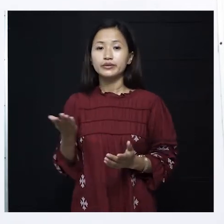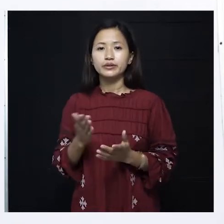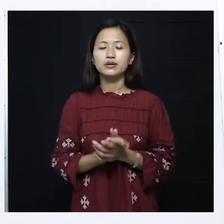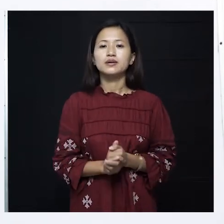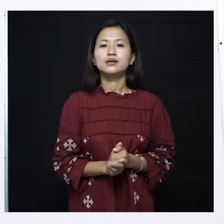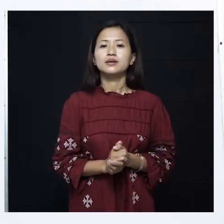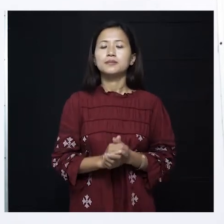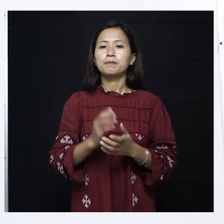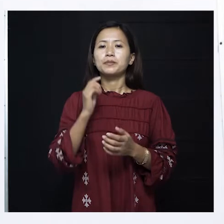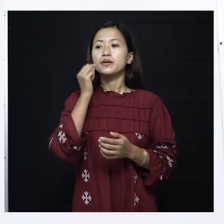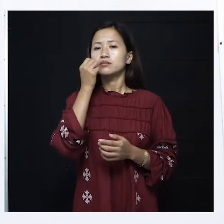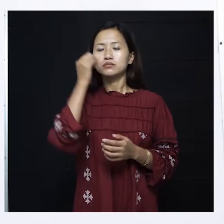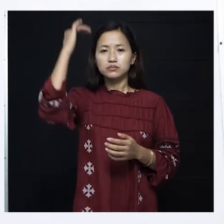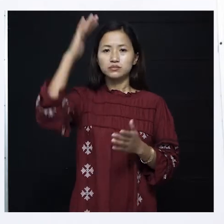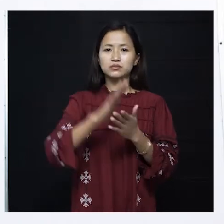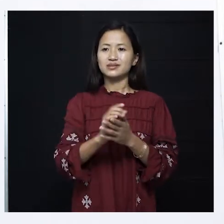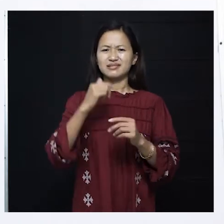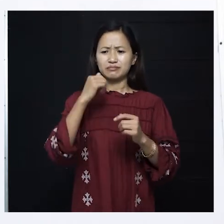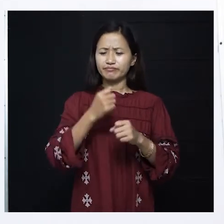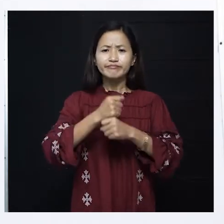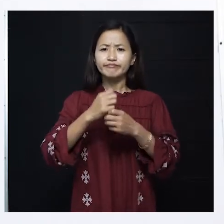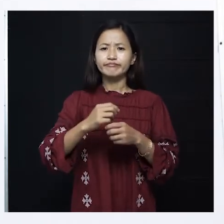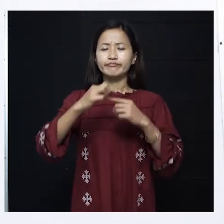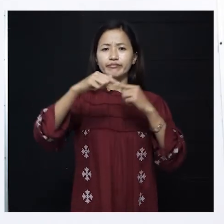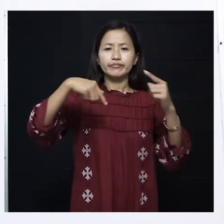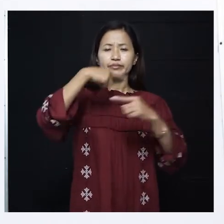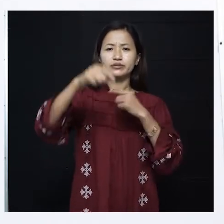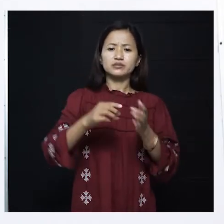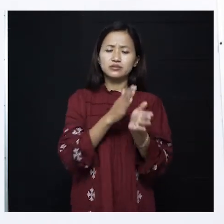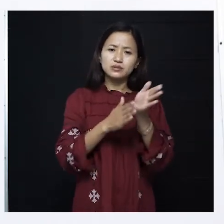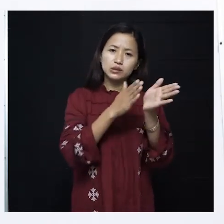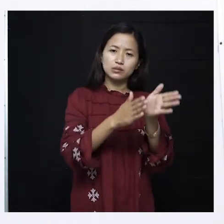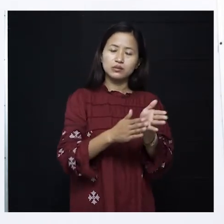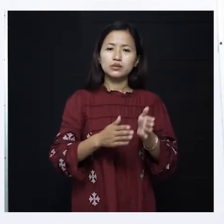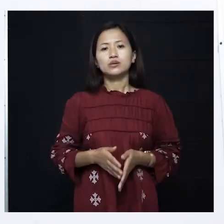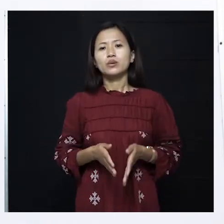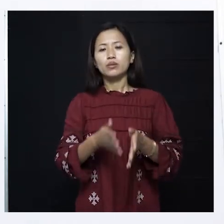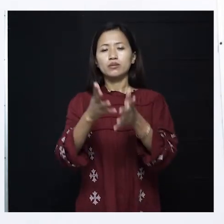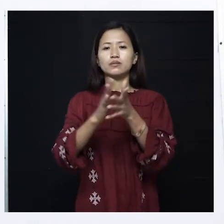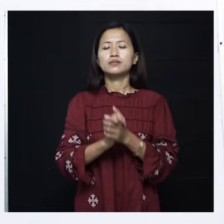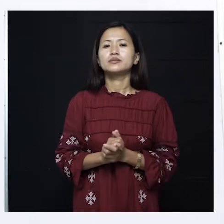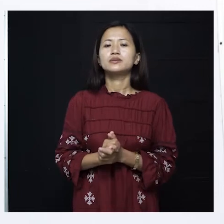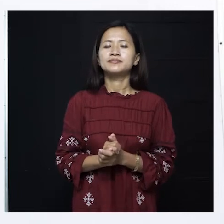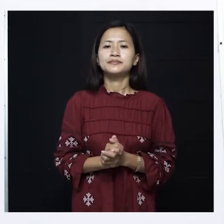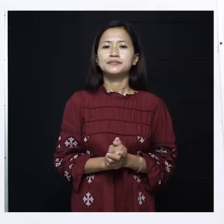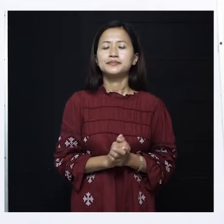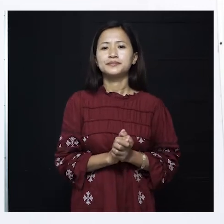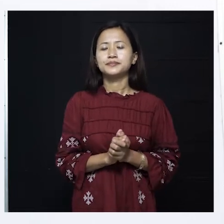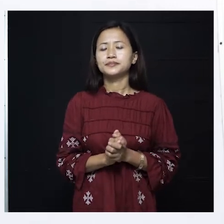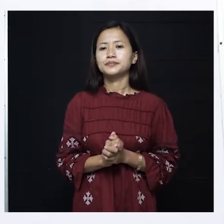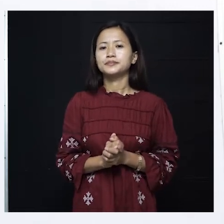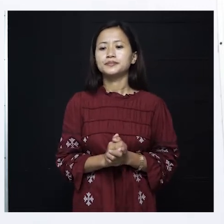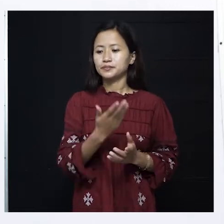plus man-made features means industries, road, railways, all those will also be depicted in that map.